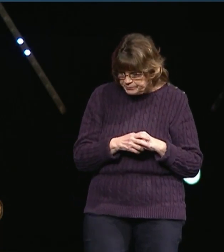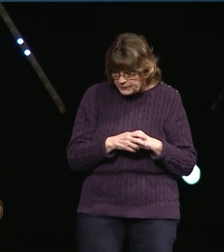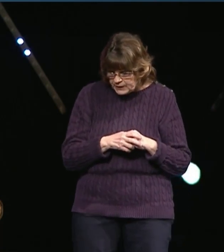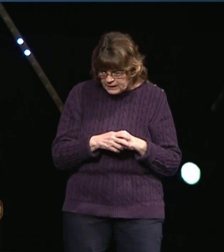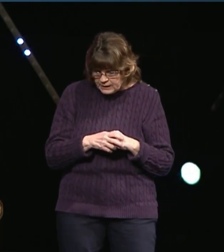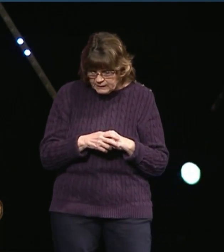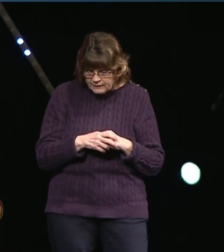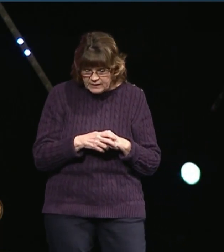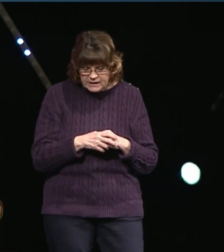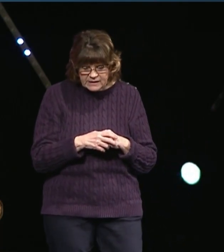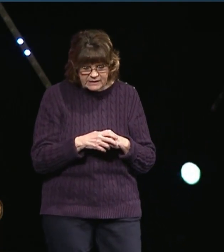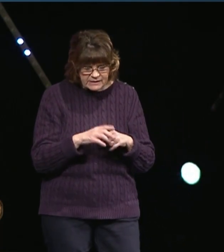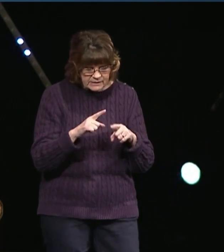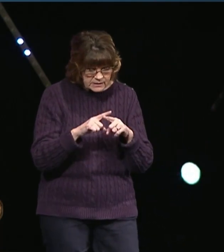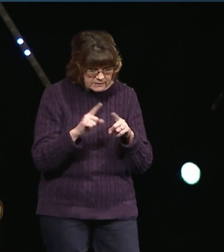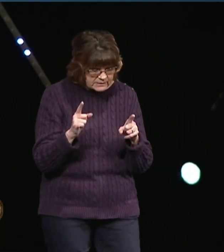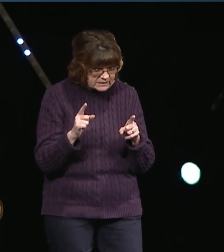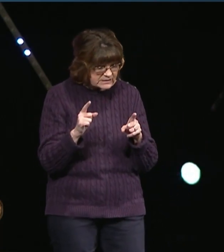Aaron